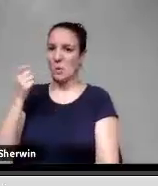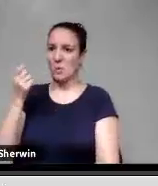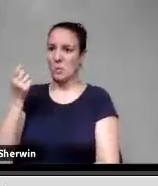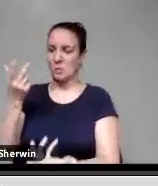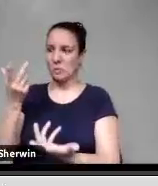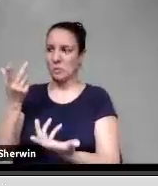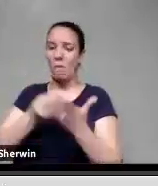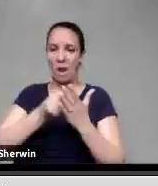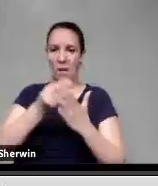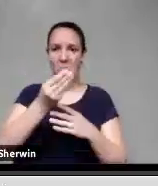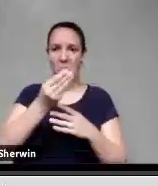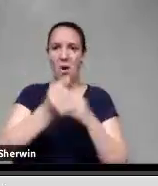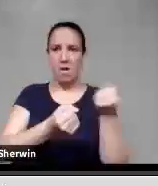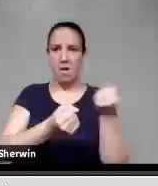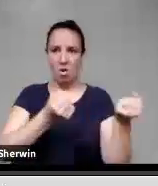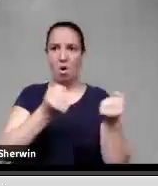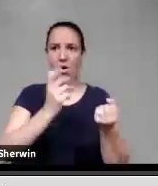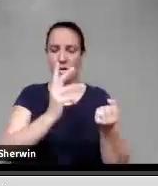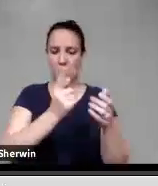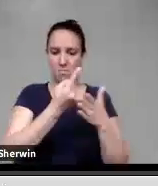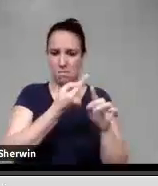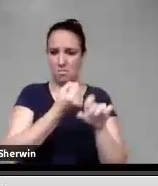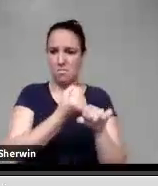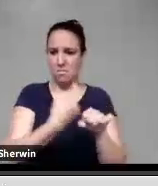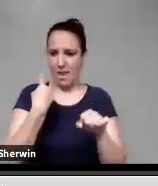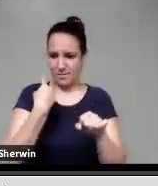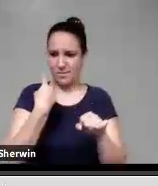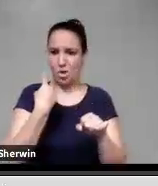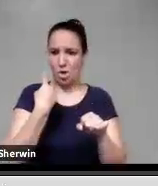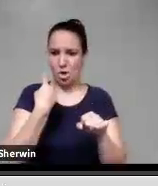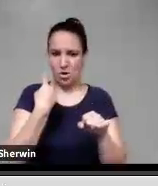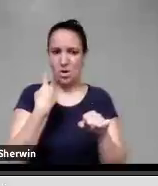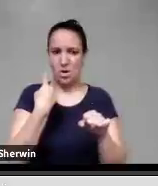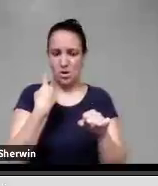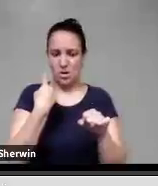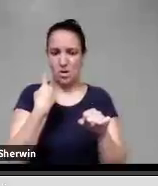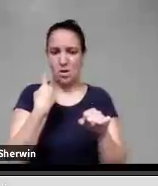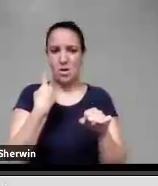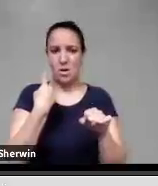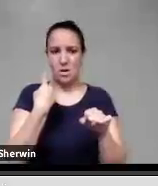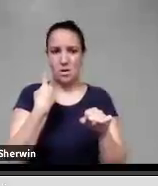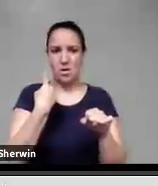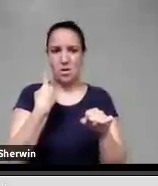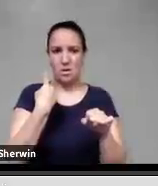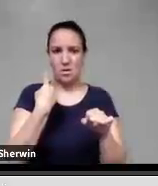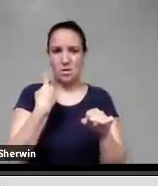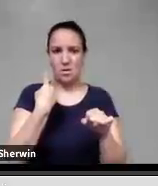car a year ago, and I bought it from a different dealer than my last car because